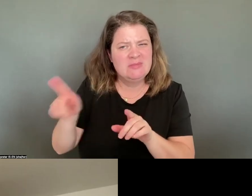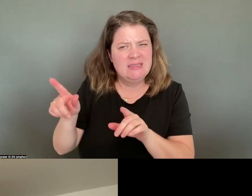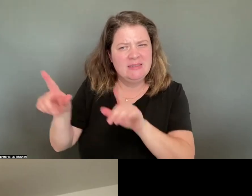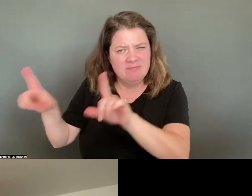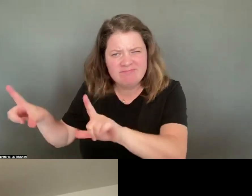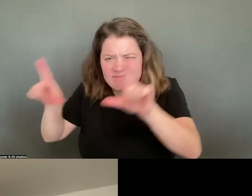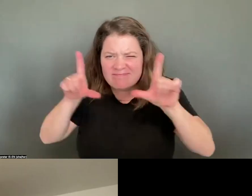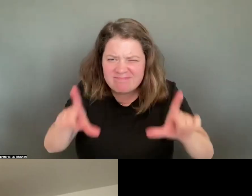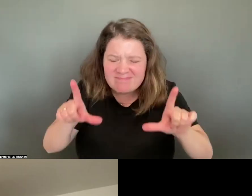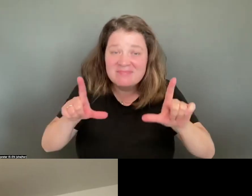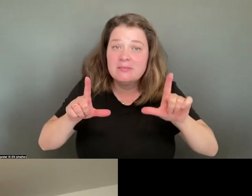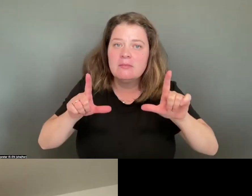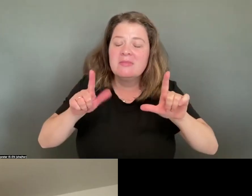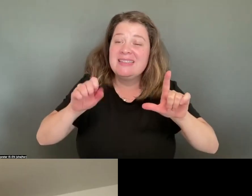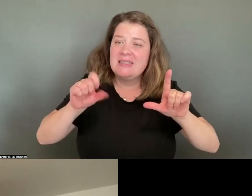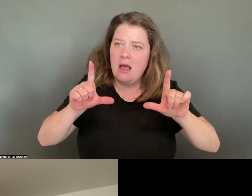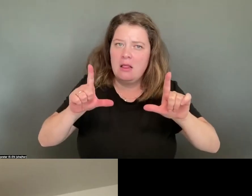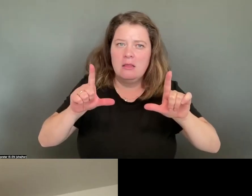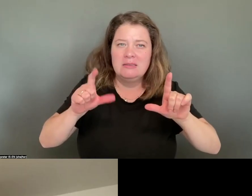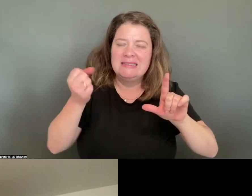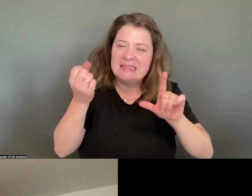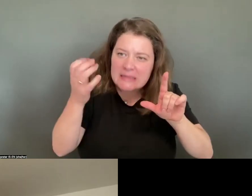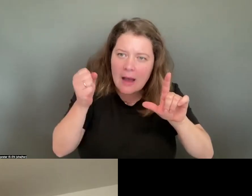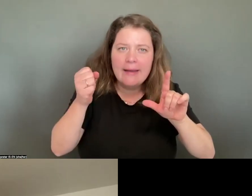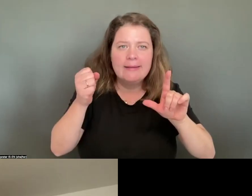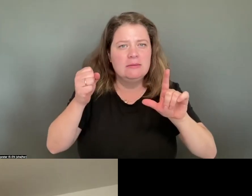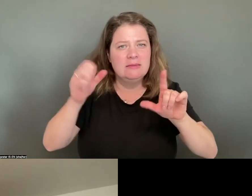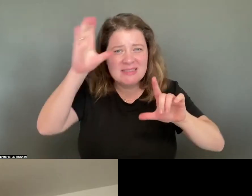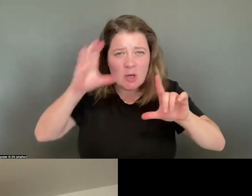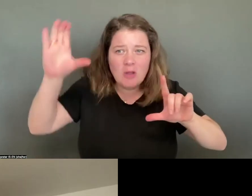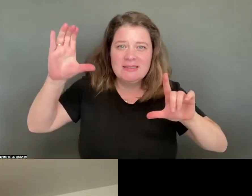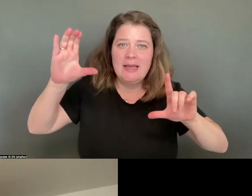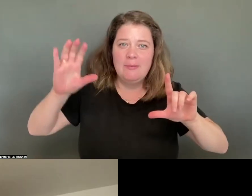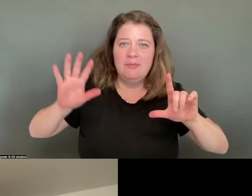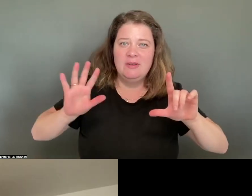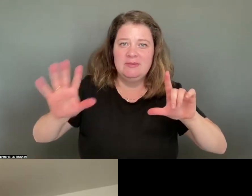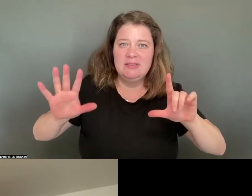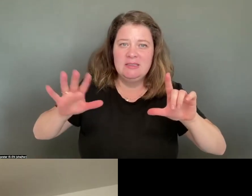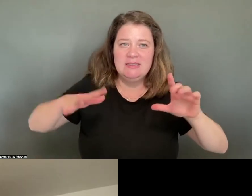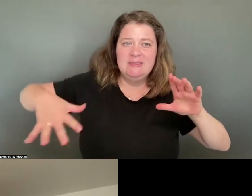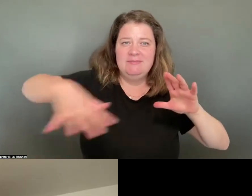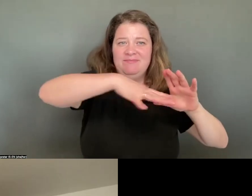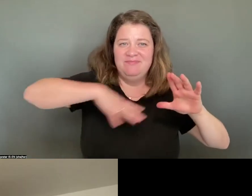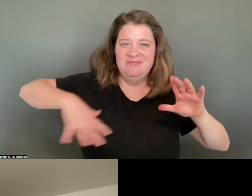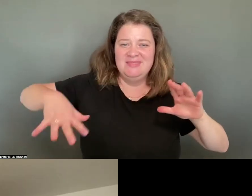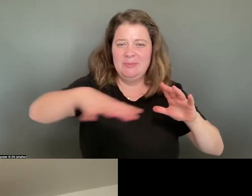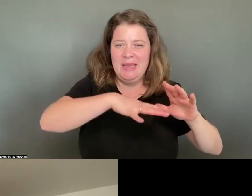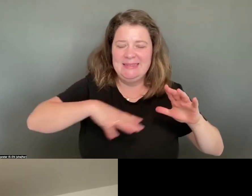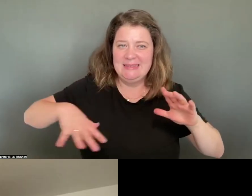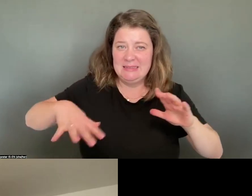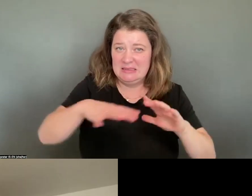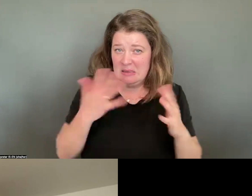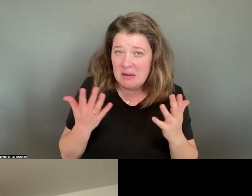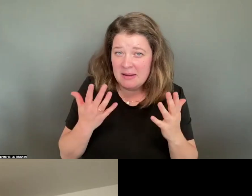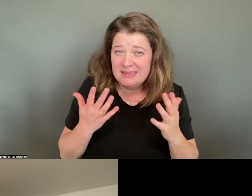signs or concepts in ASL kind of in the featural space, and whether that sort of maybe again clusters around